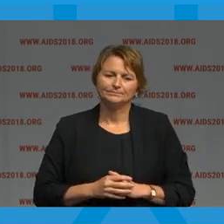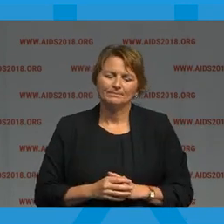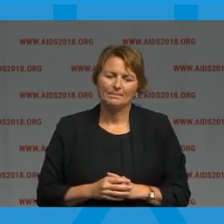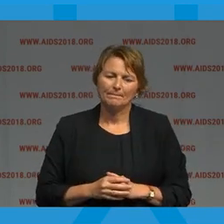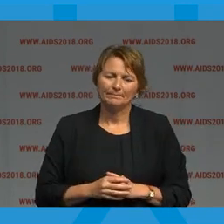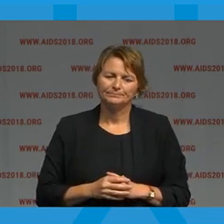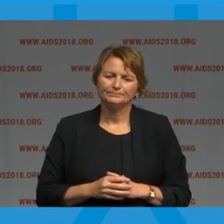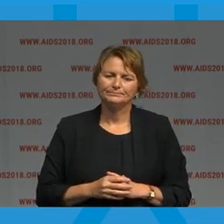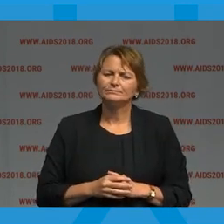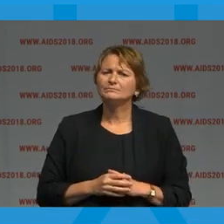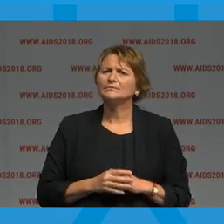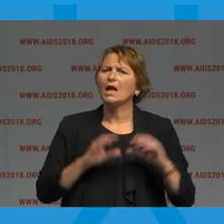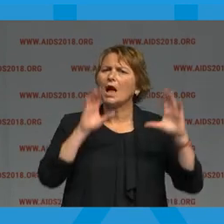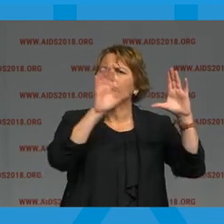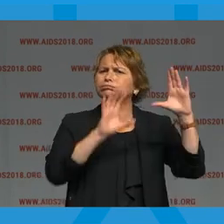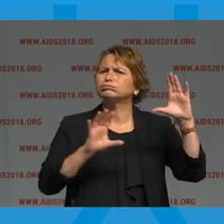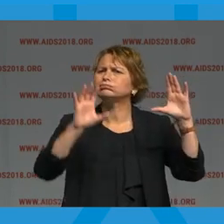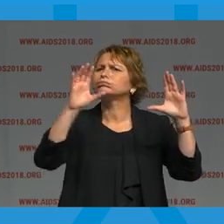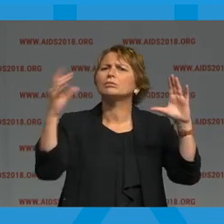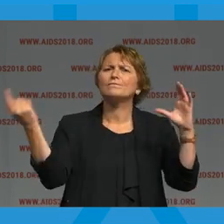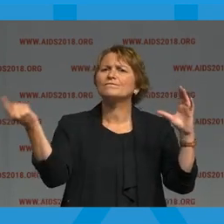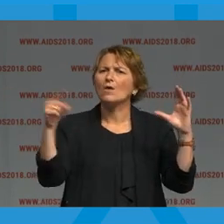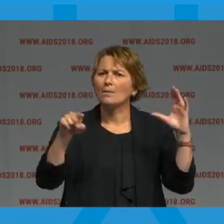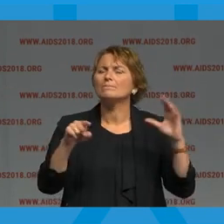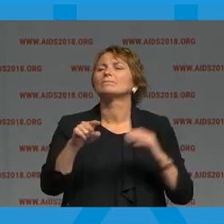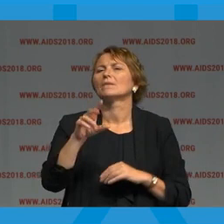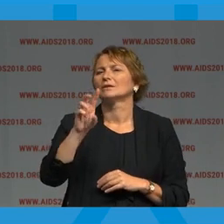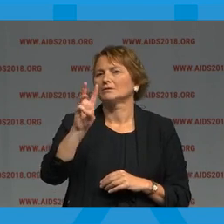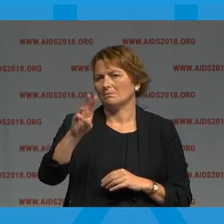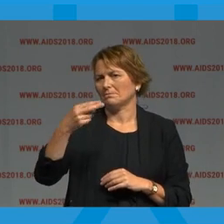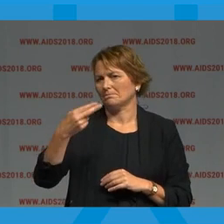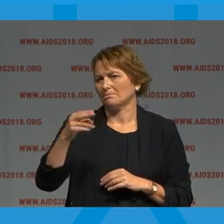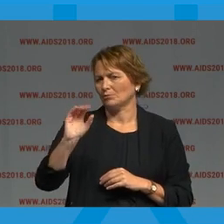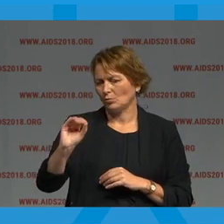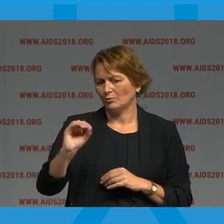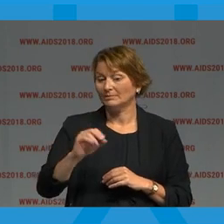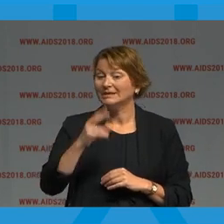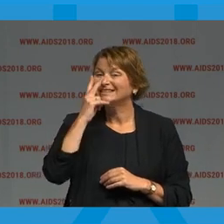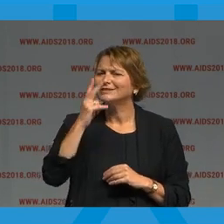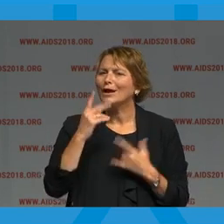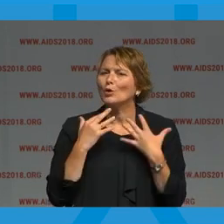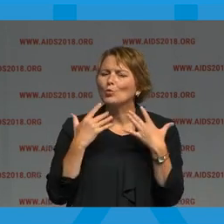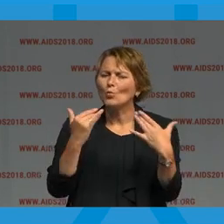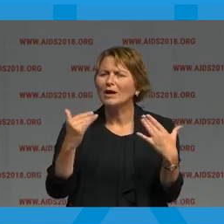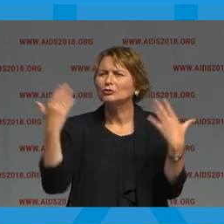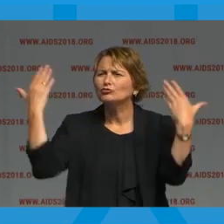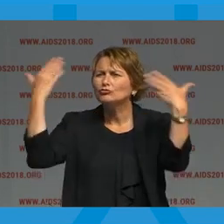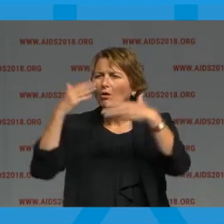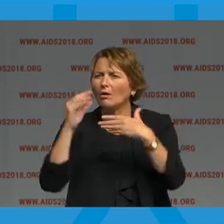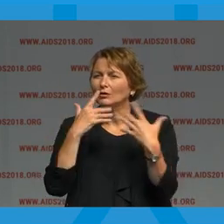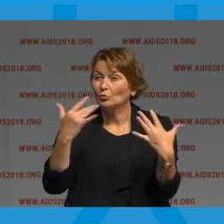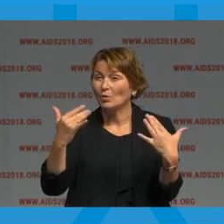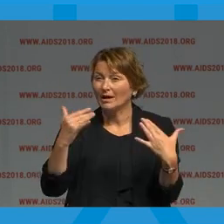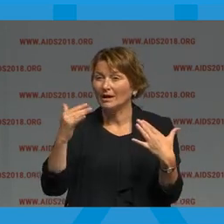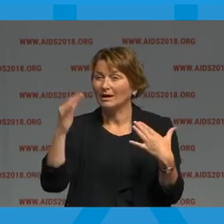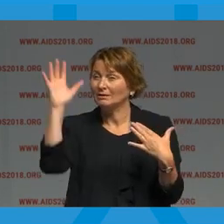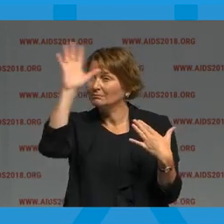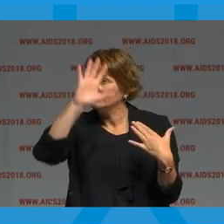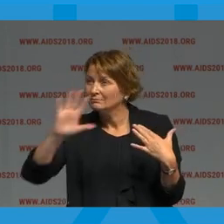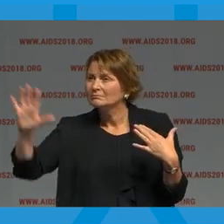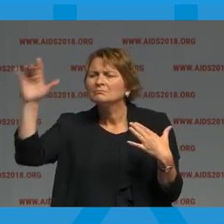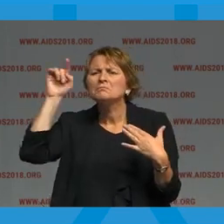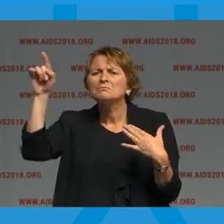So this is a graph from WHO, and as you can see, the green color, the dark green, is showing us the countries in